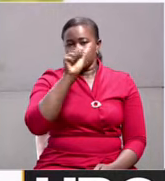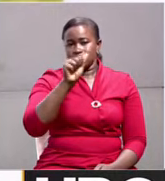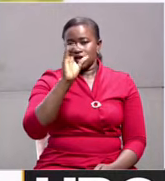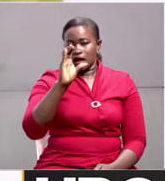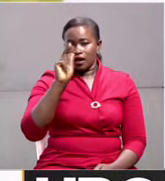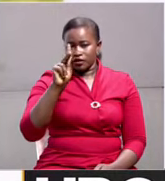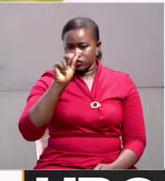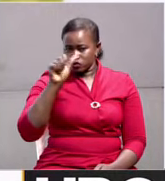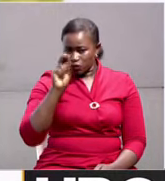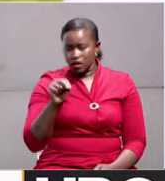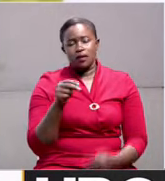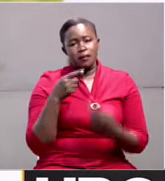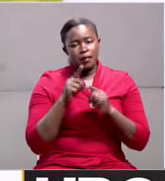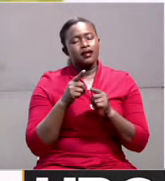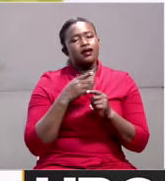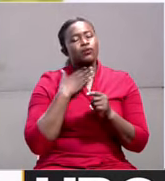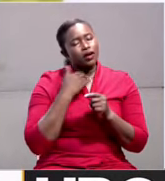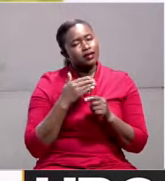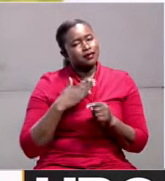But I wanted